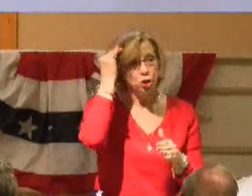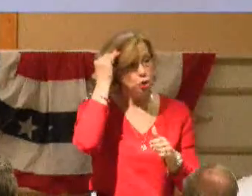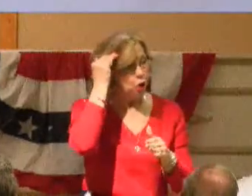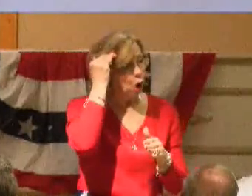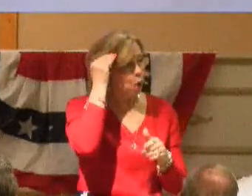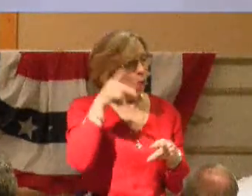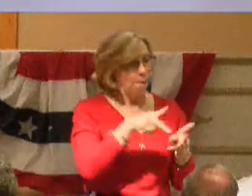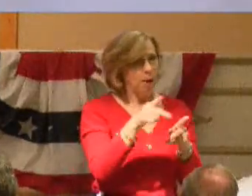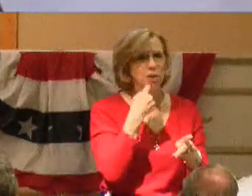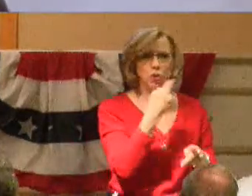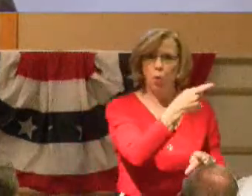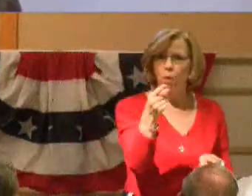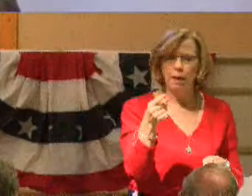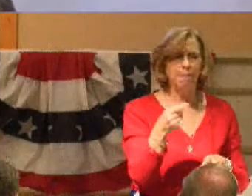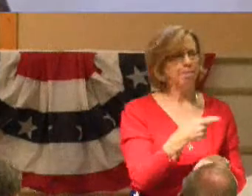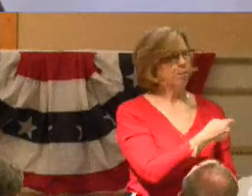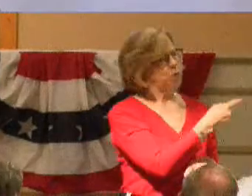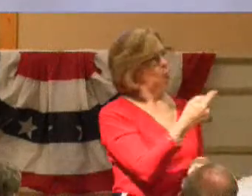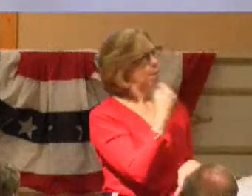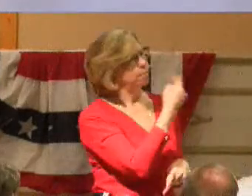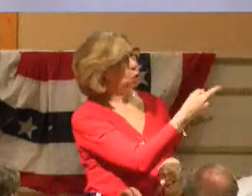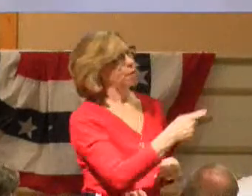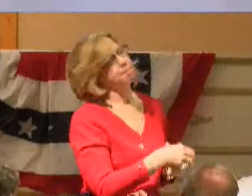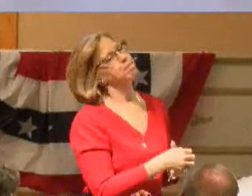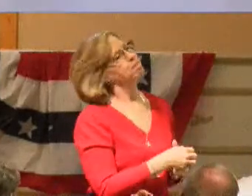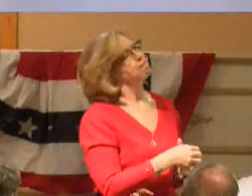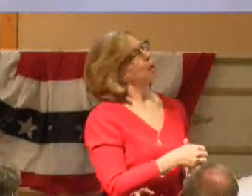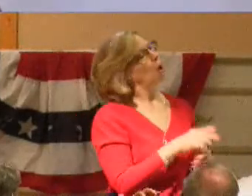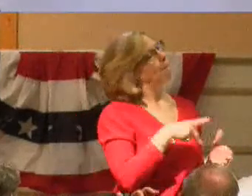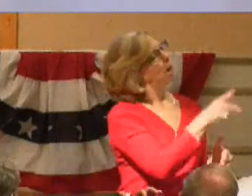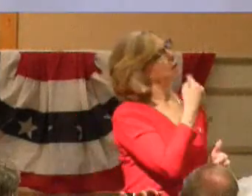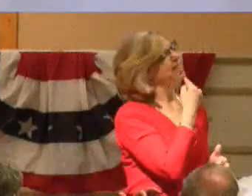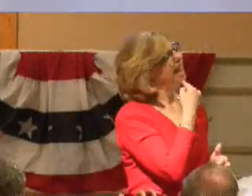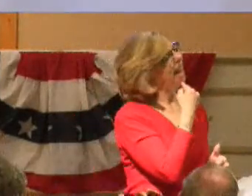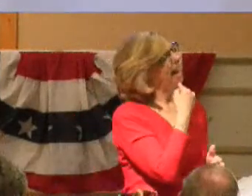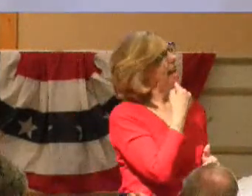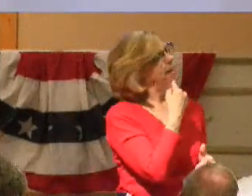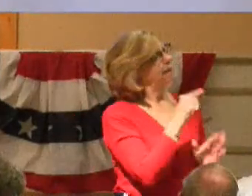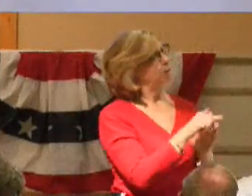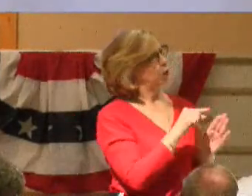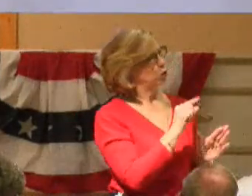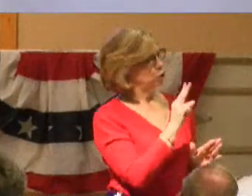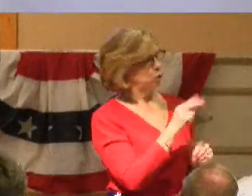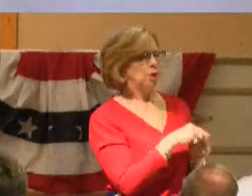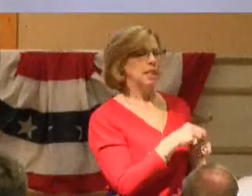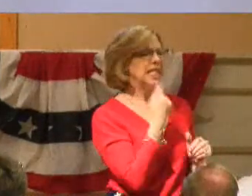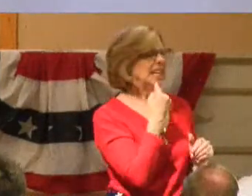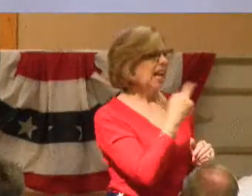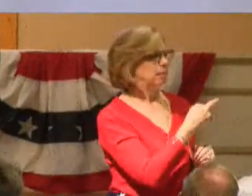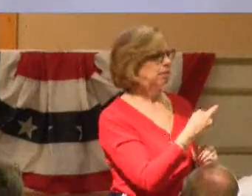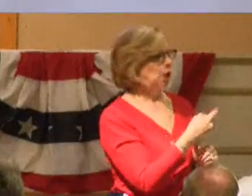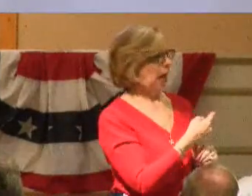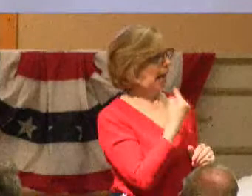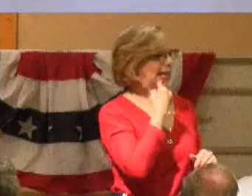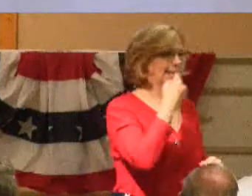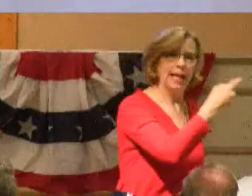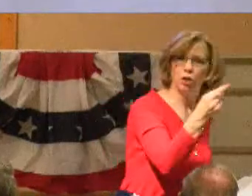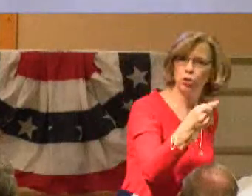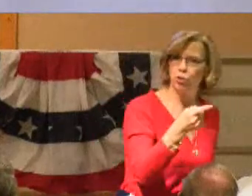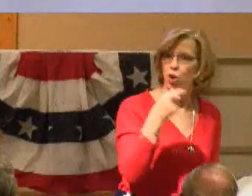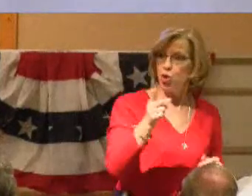addressed to them, actually through inspiration of God? He says in verse number 2, behold, I say unto you that if